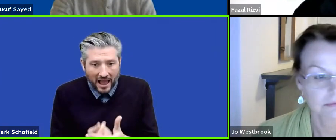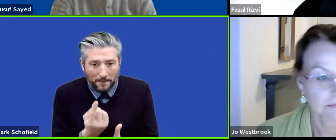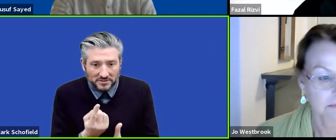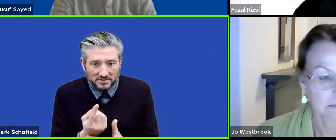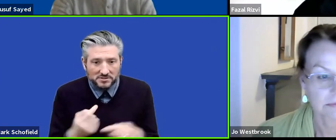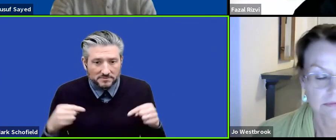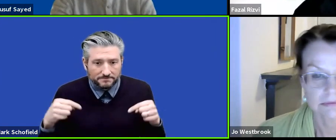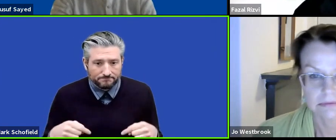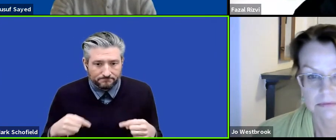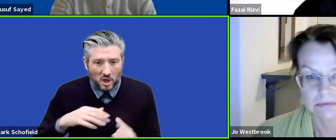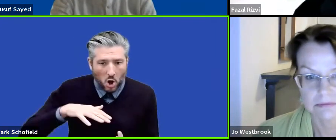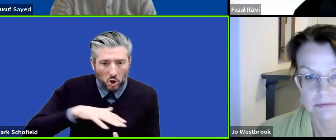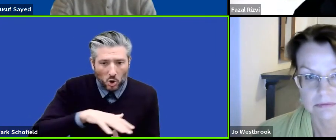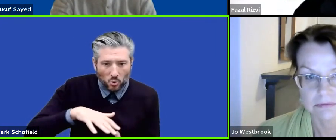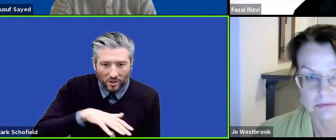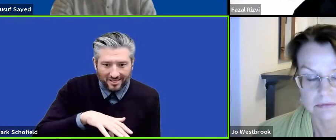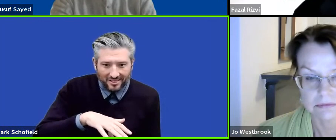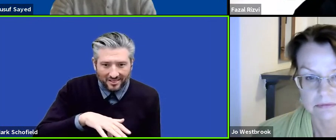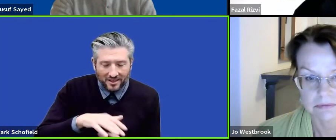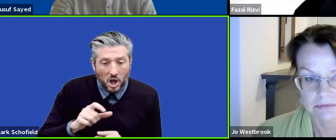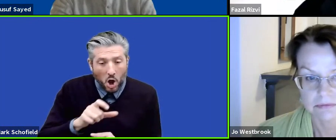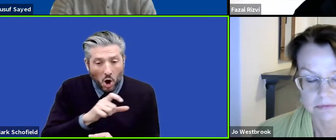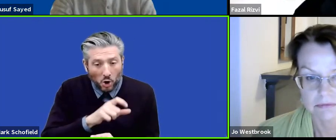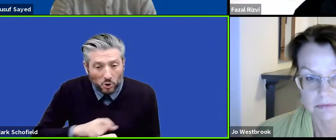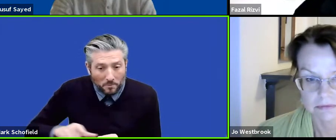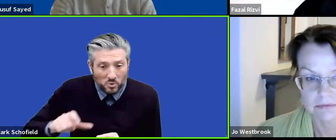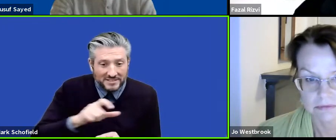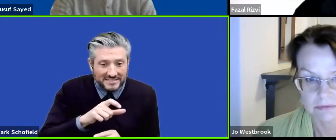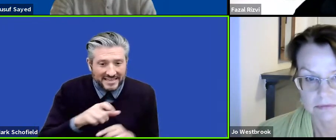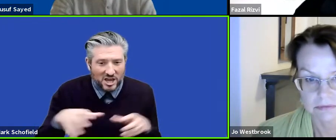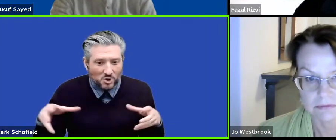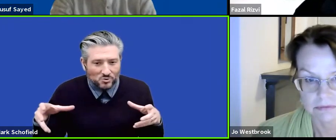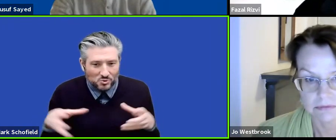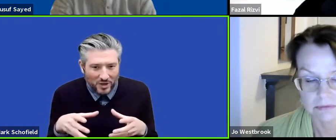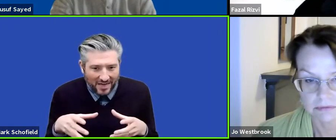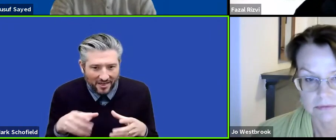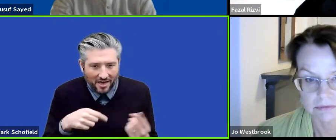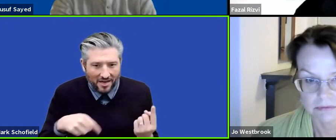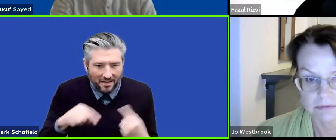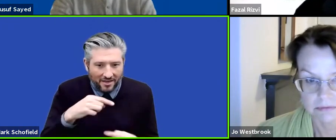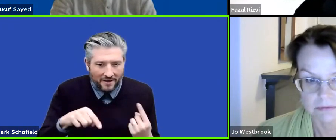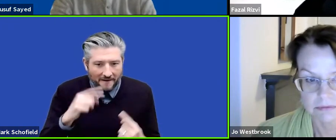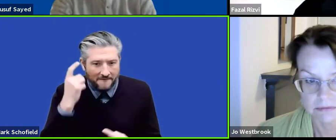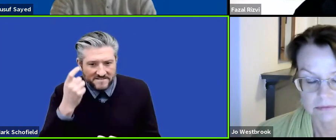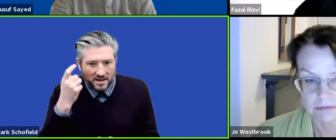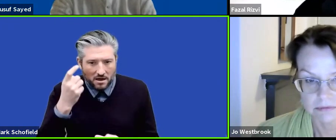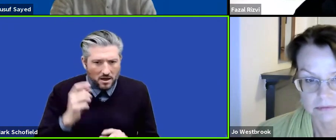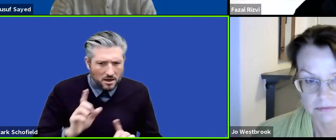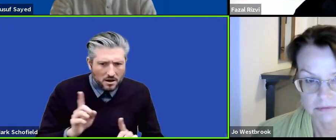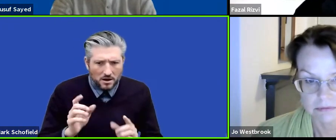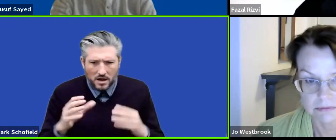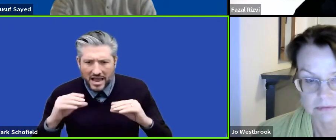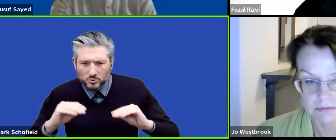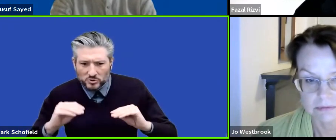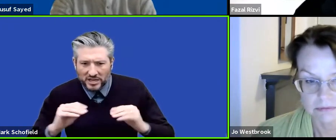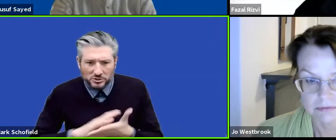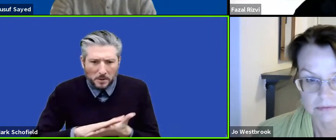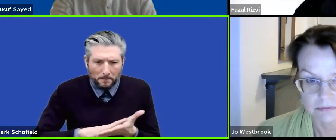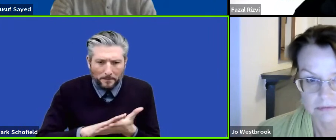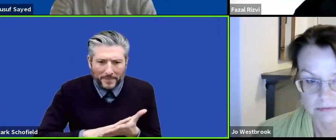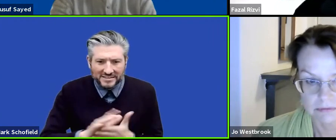the communities come together to figure out what education means to them. So instead of